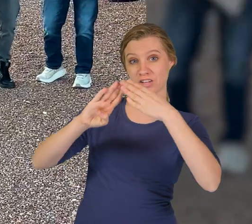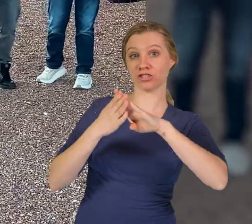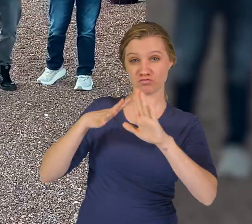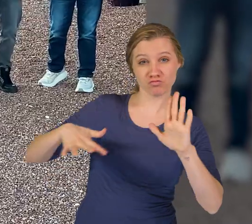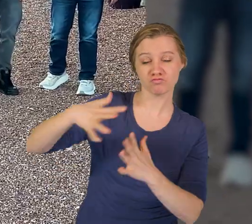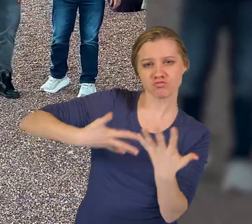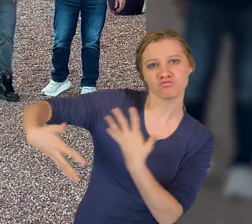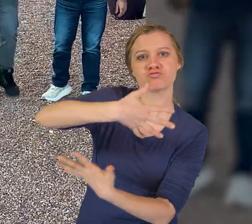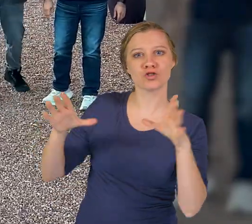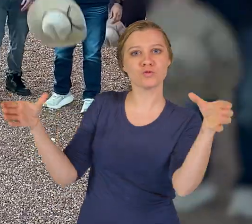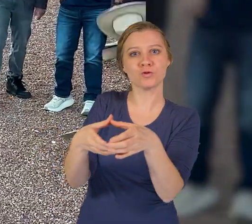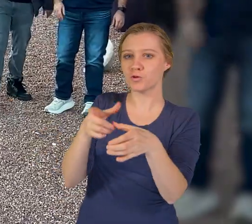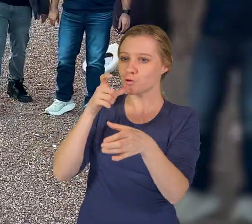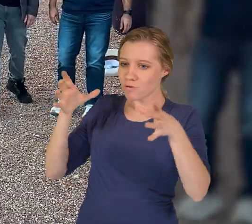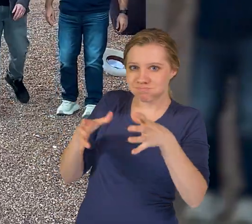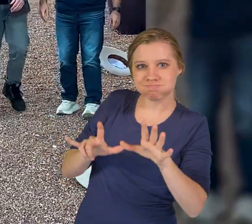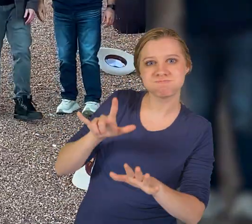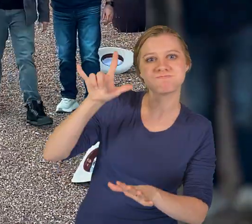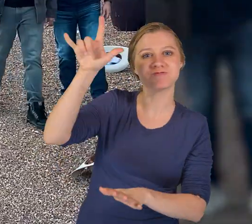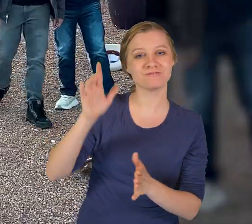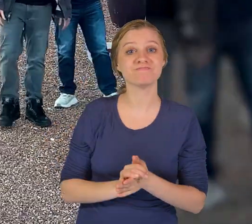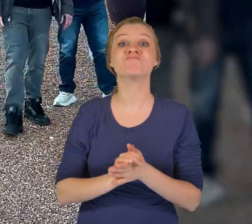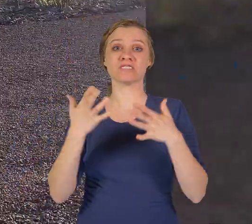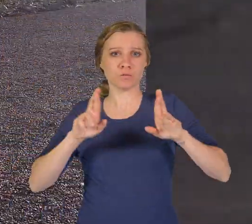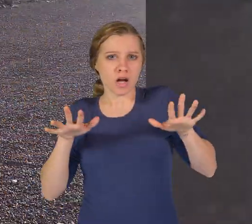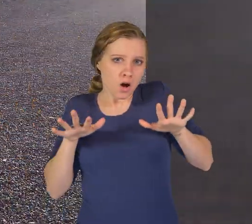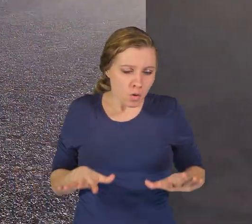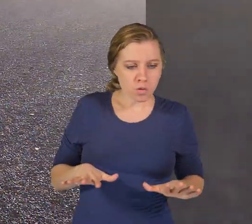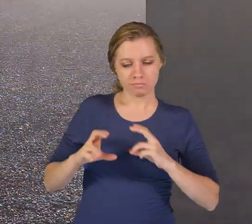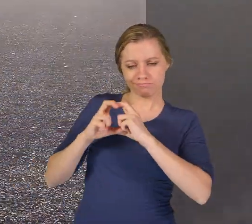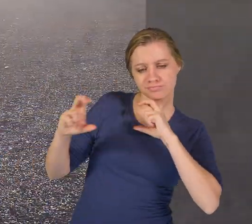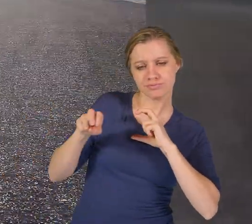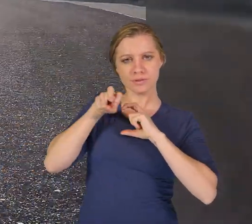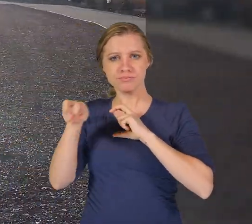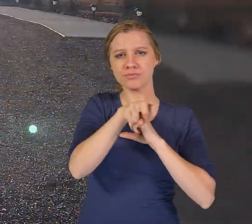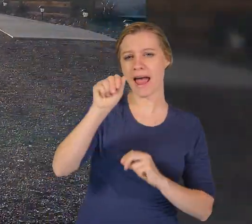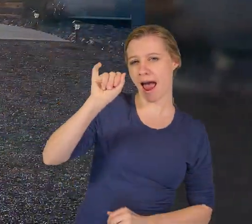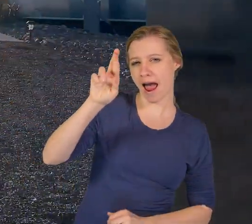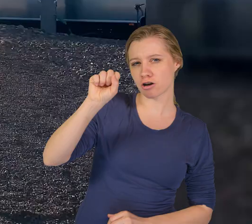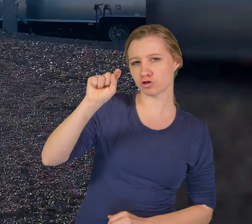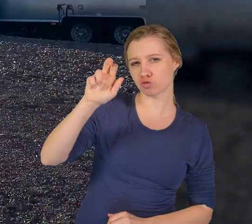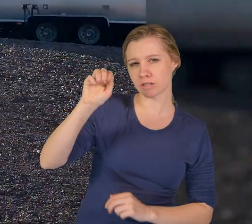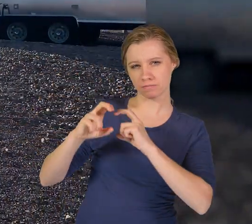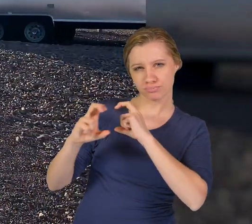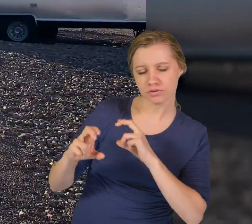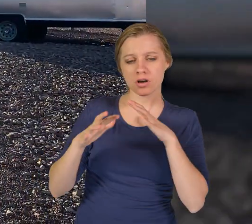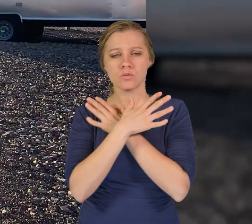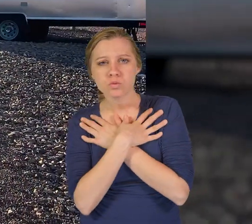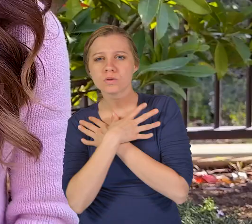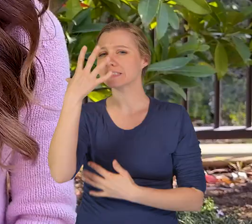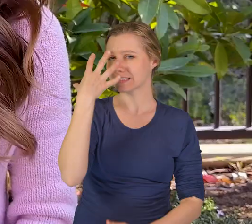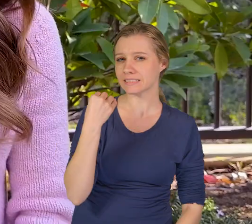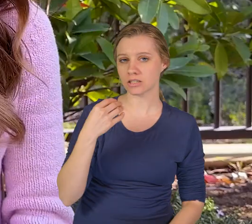in the astronaut village, we meet the crew that we'll be flying with. And then it was time to settle in our individual airstreams to relax